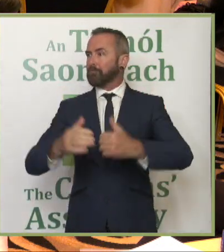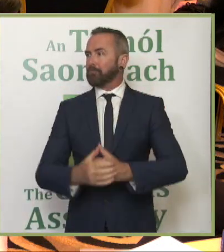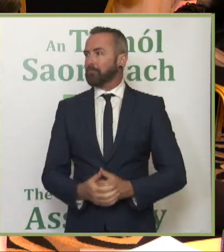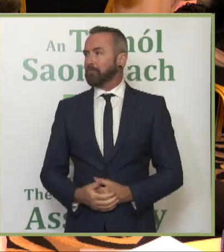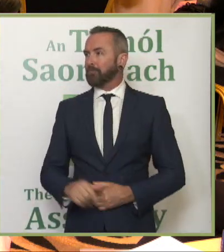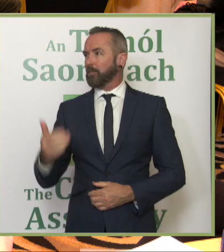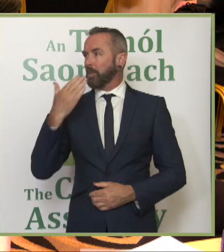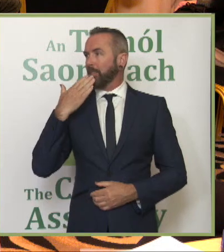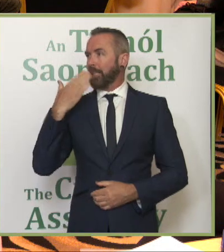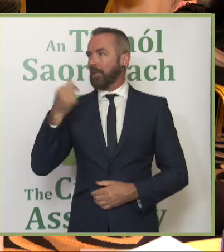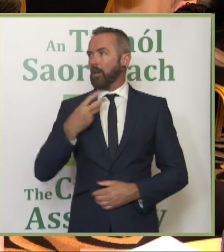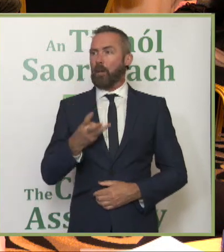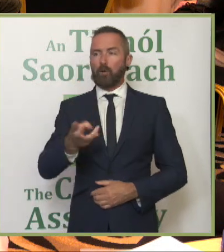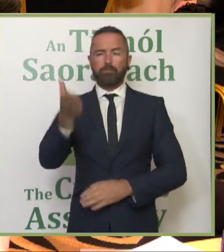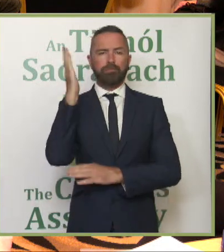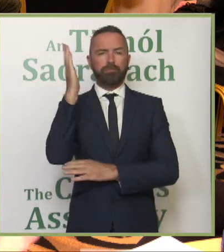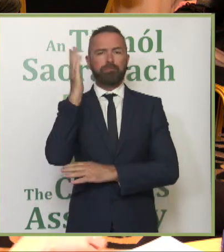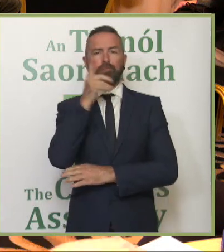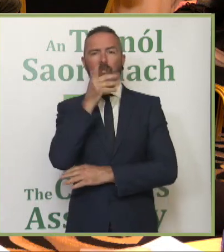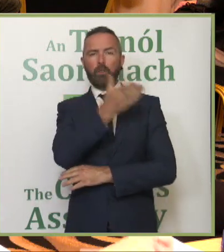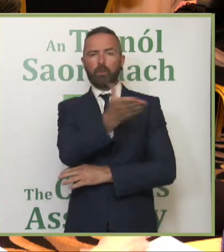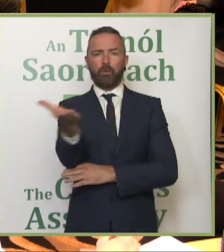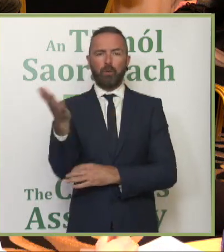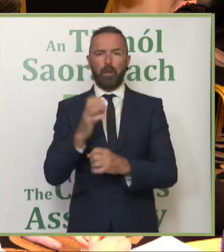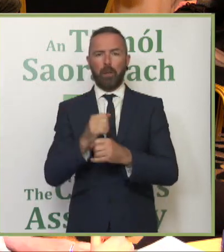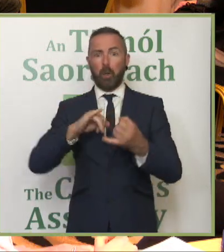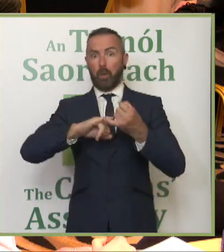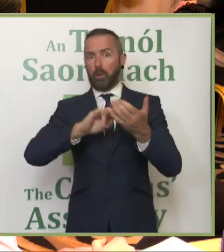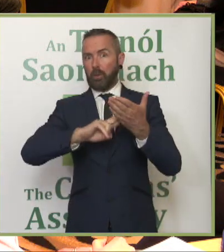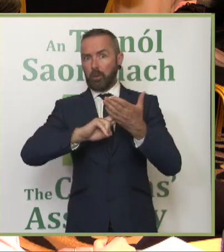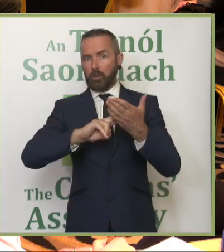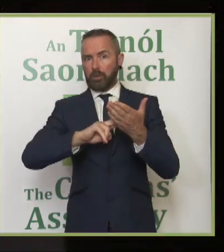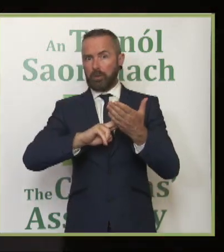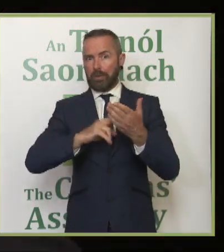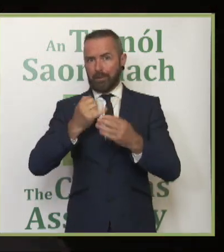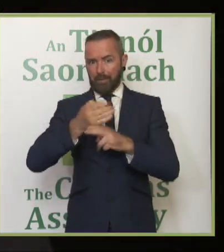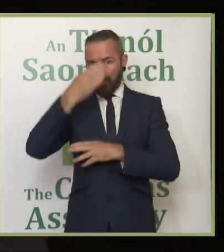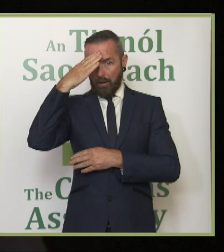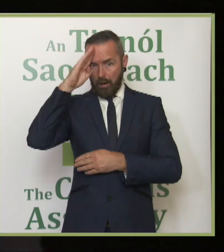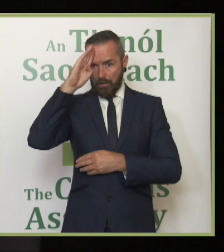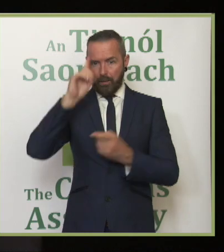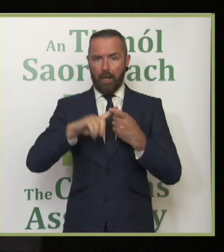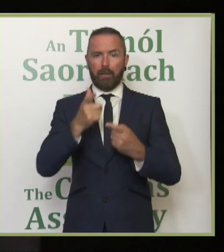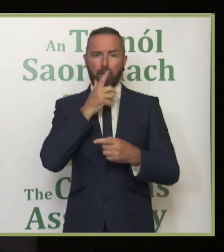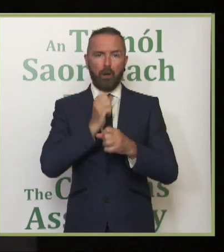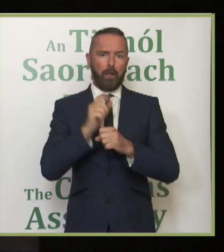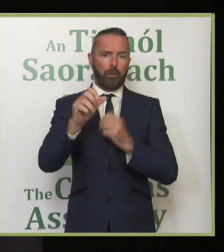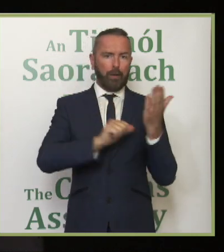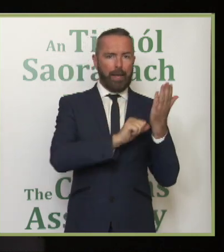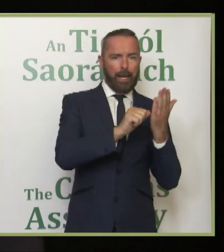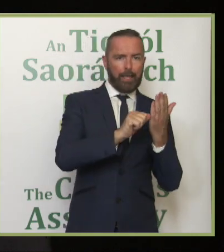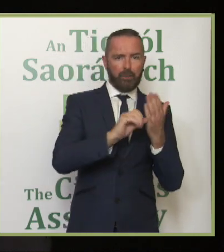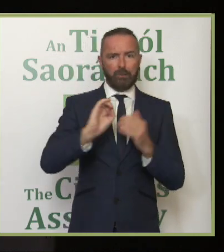So thank you very much. I'm going to talk to you a little bit about who uses drugs in Ireland, to tell you a little bit about the age and the sex